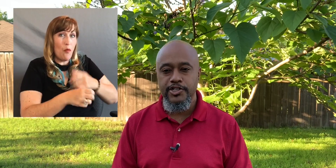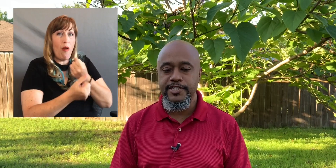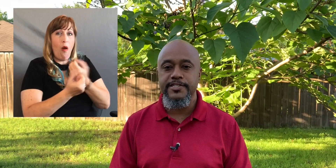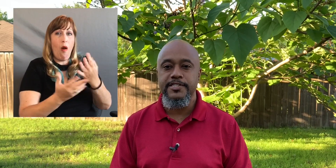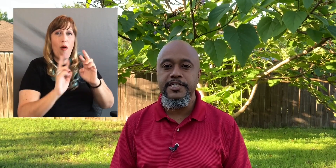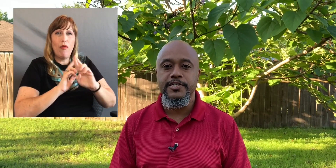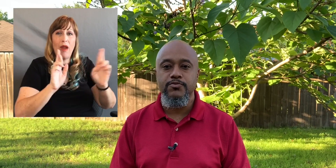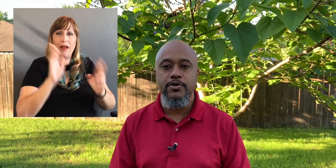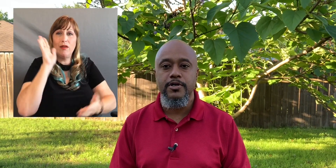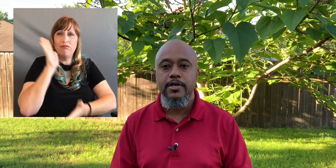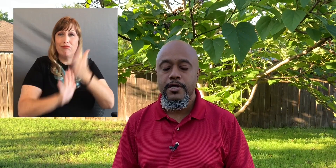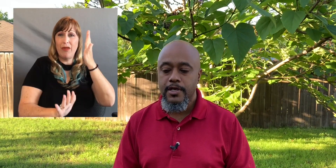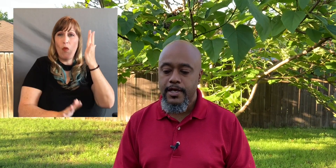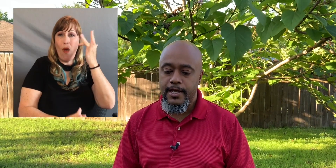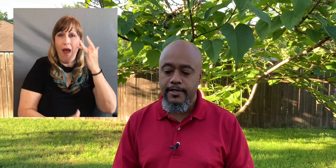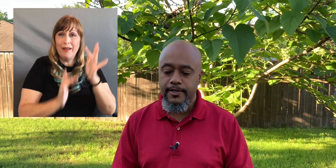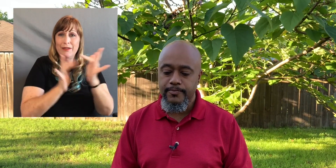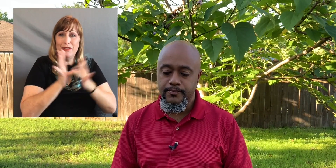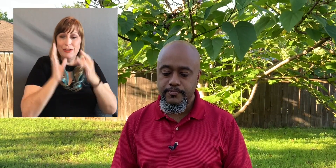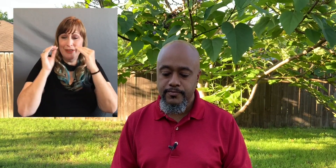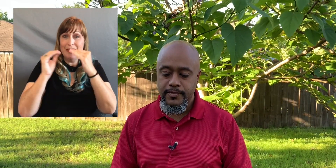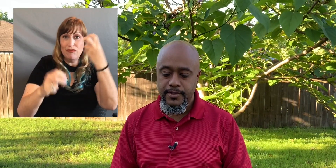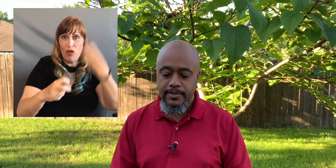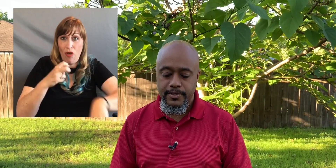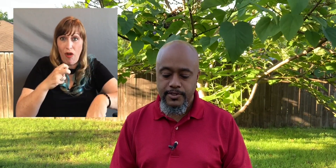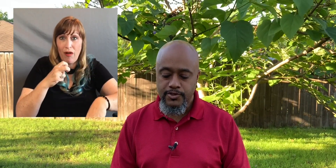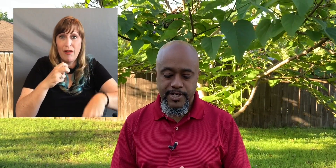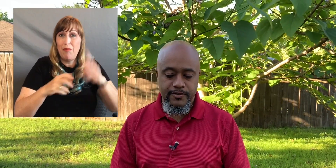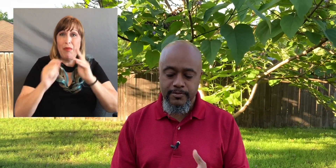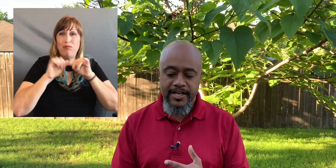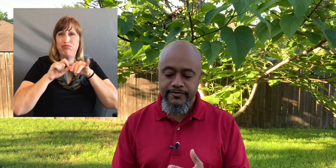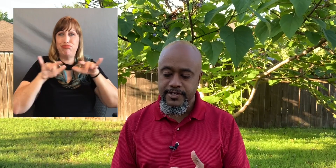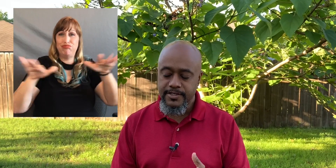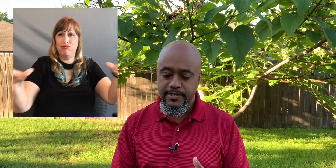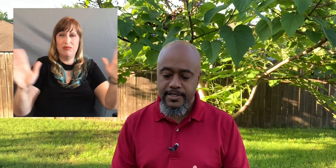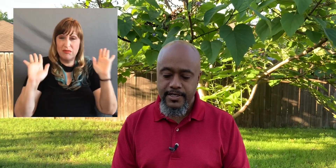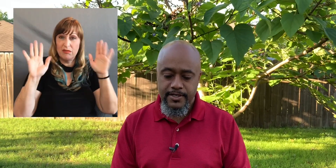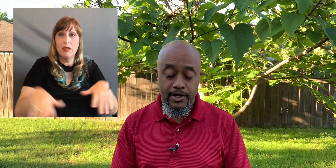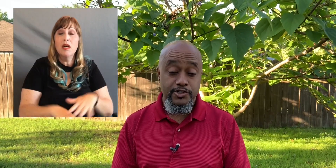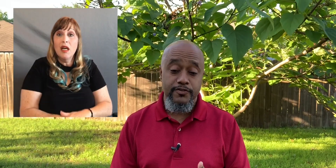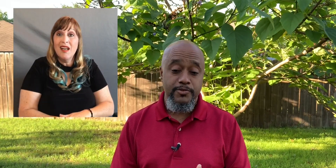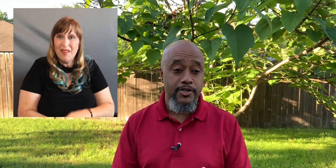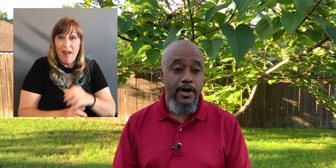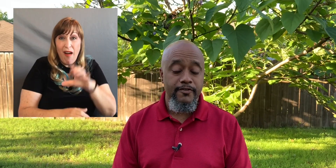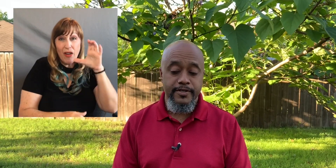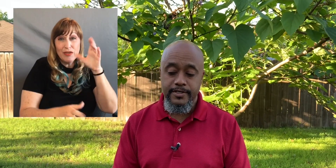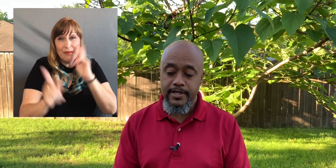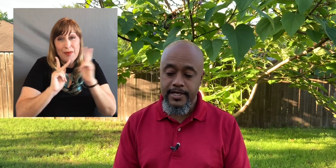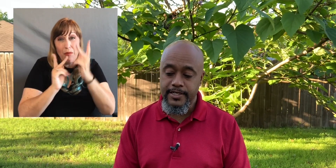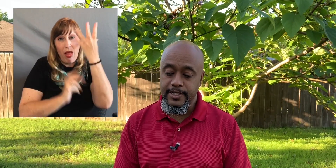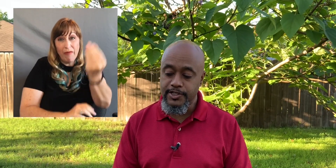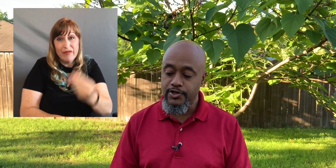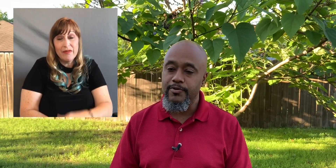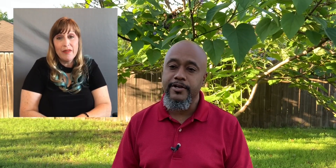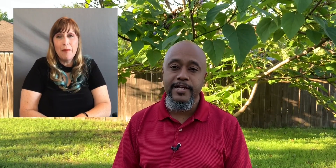how hard Jesus' teachings were. And so many of them left, hundreds of them took off,